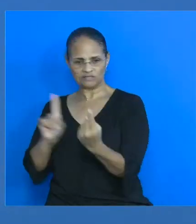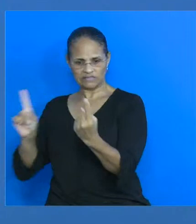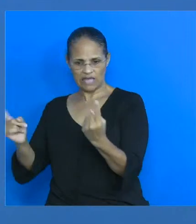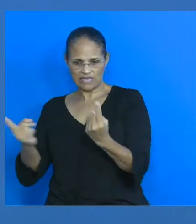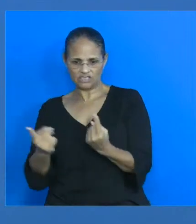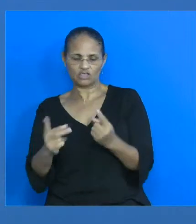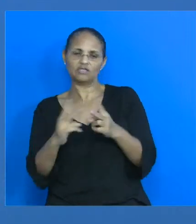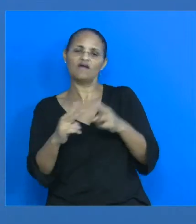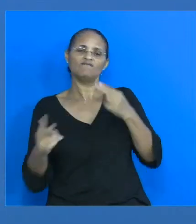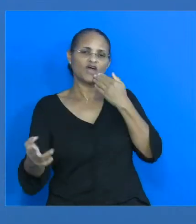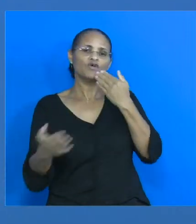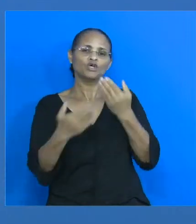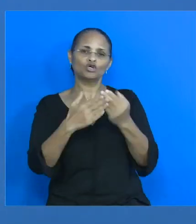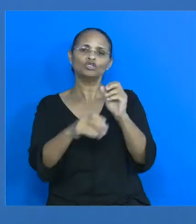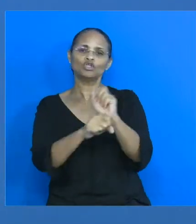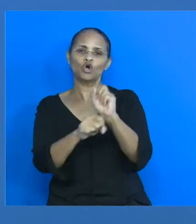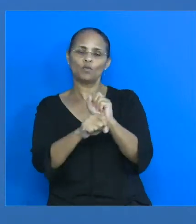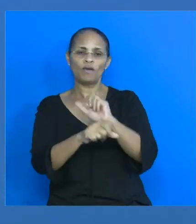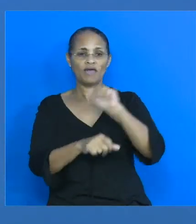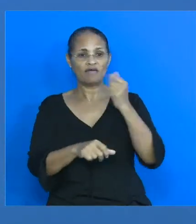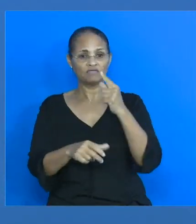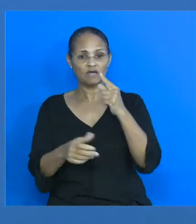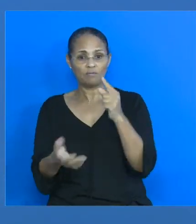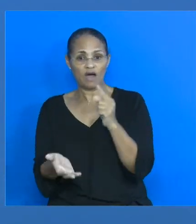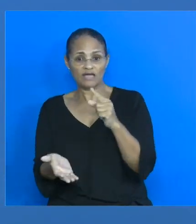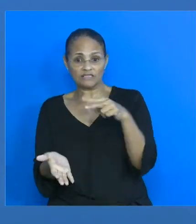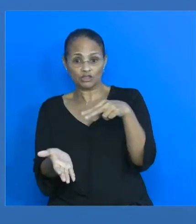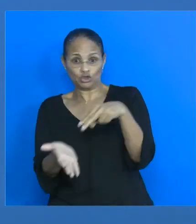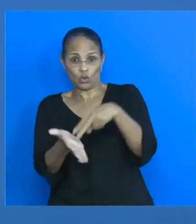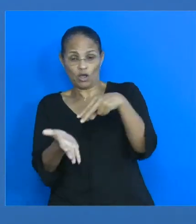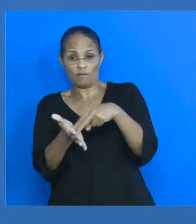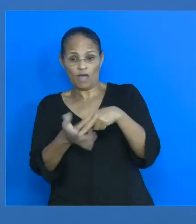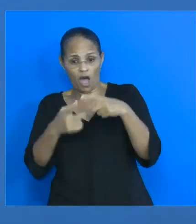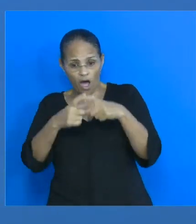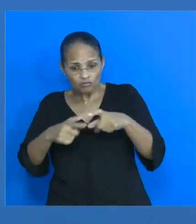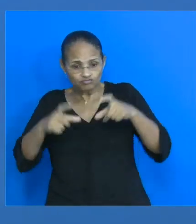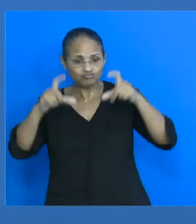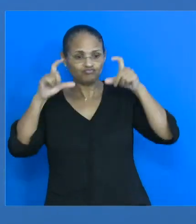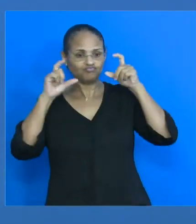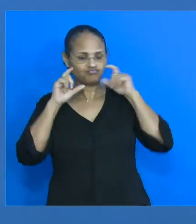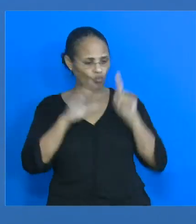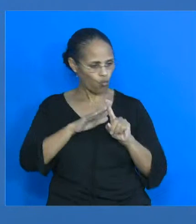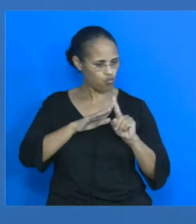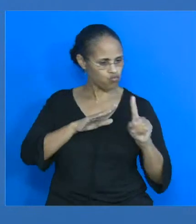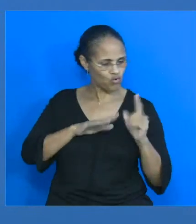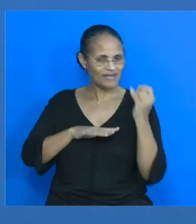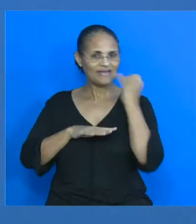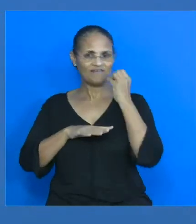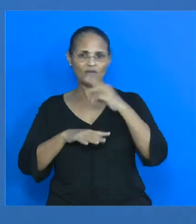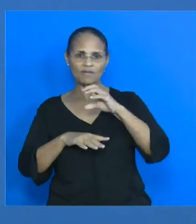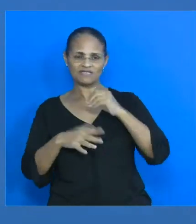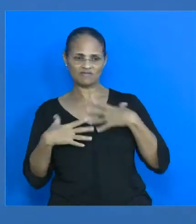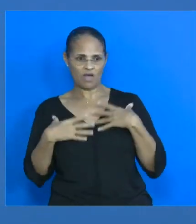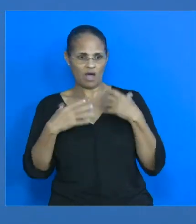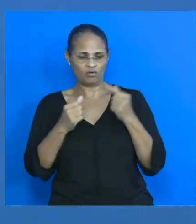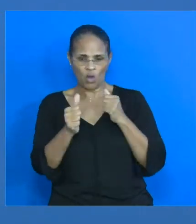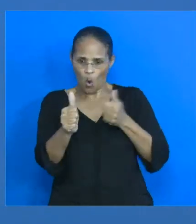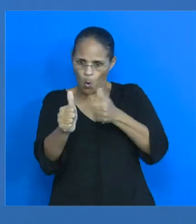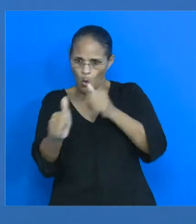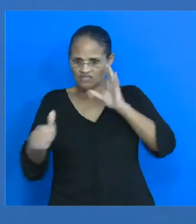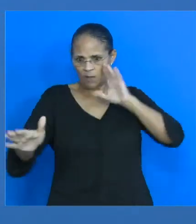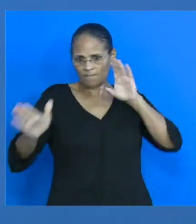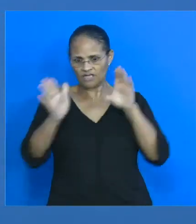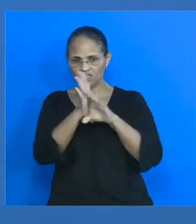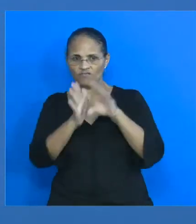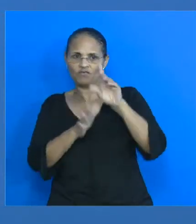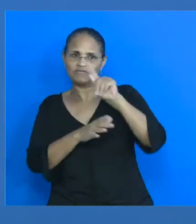did a very good job. And every time I got up to go anywhere, Trevor, I wore my mask, lest the Minister of Health come after me or someone send you a picture from